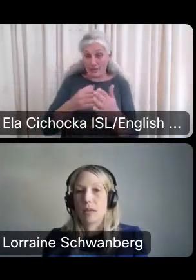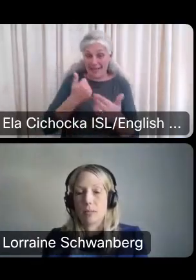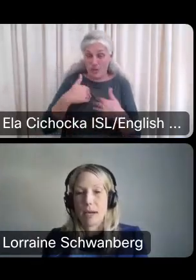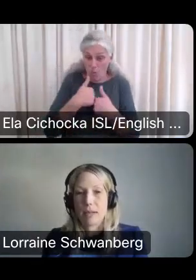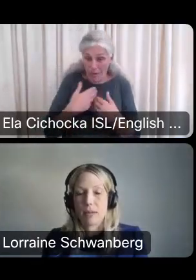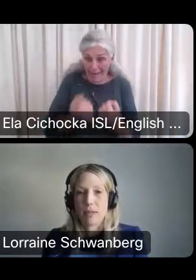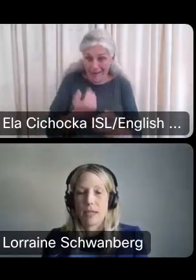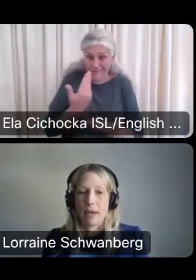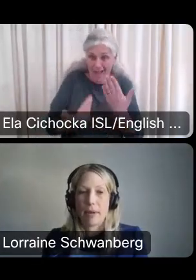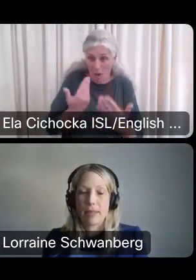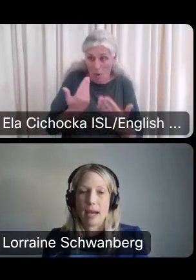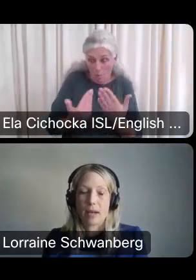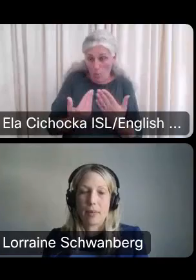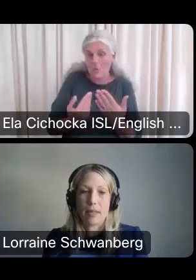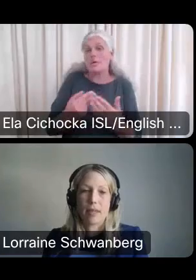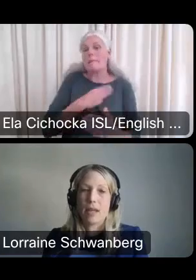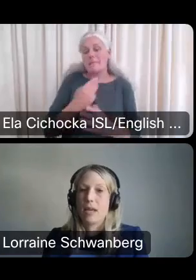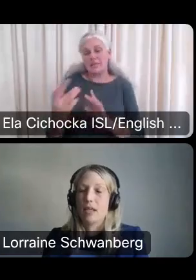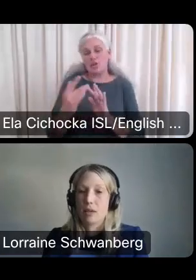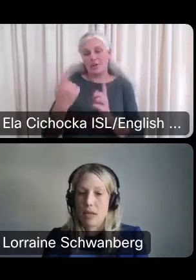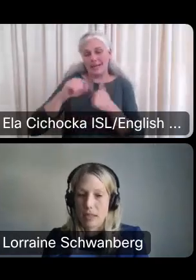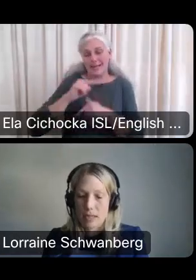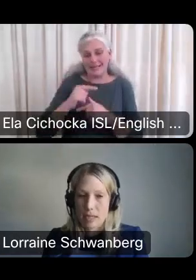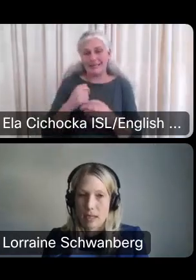run things past us as the Act commences,